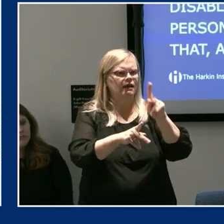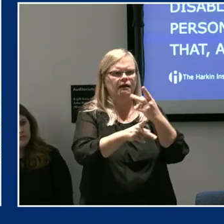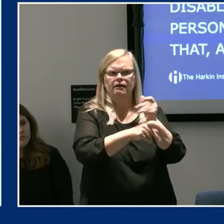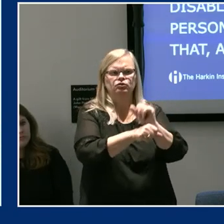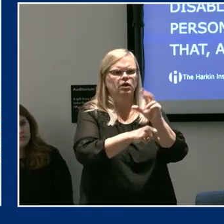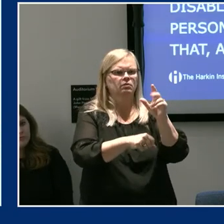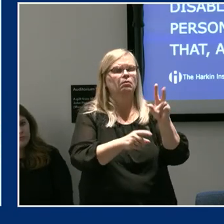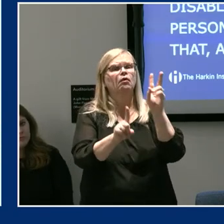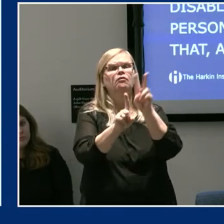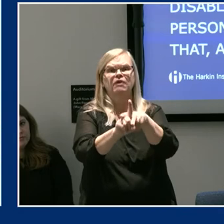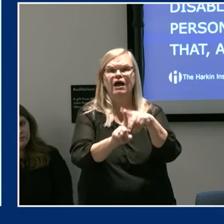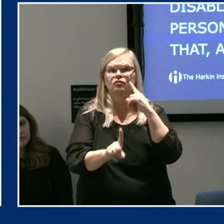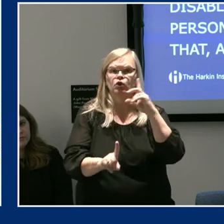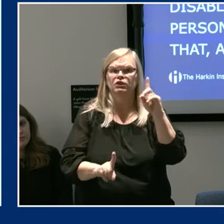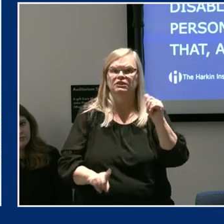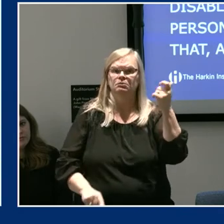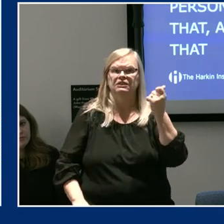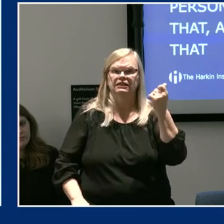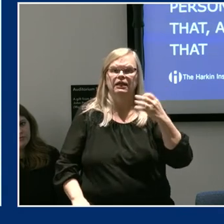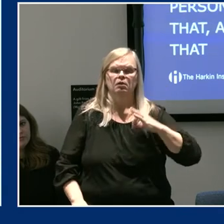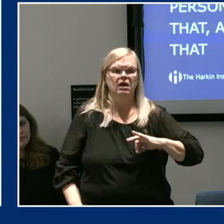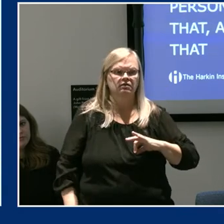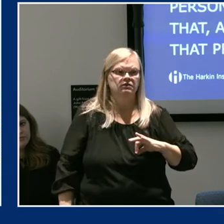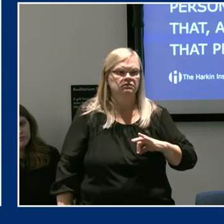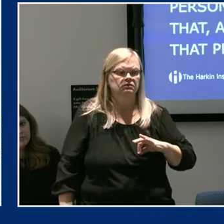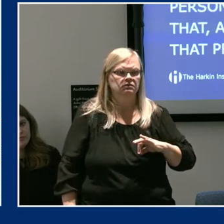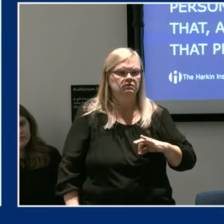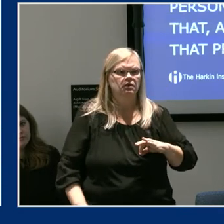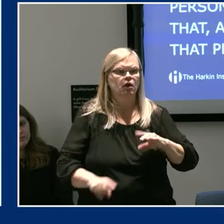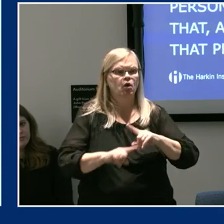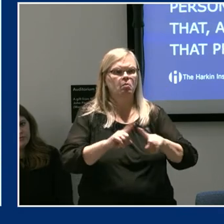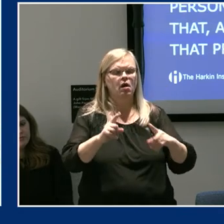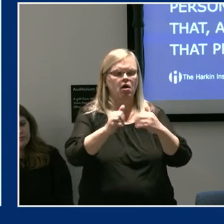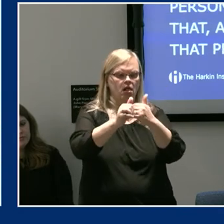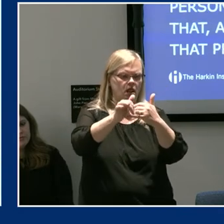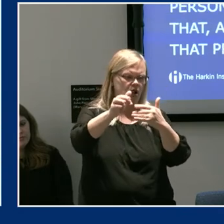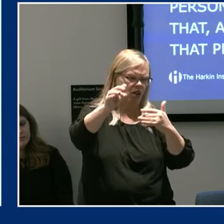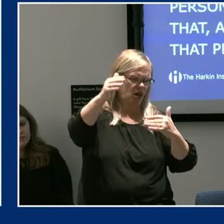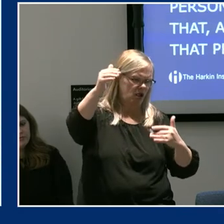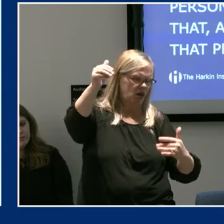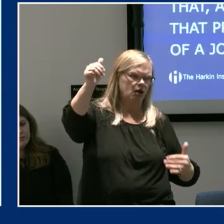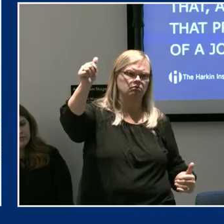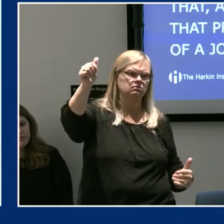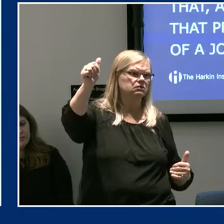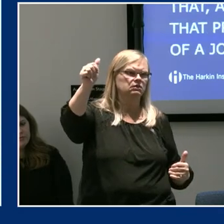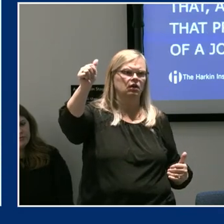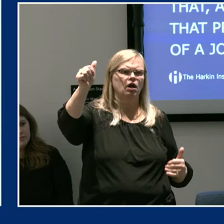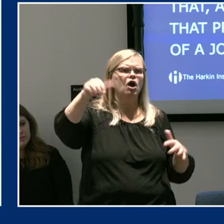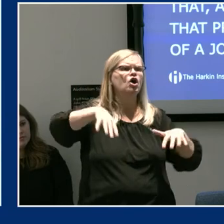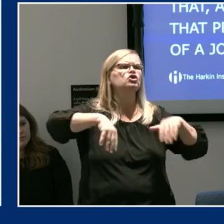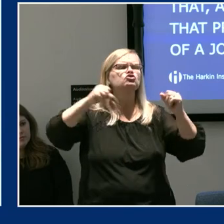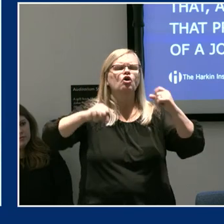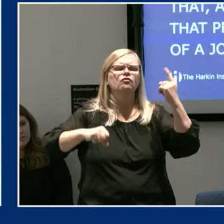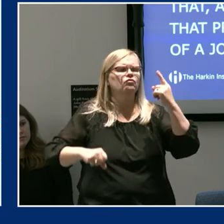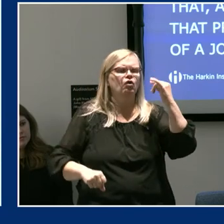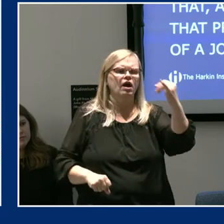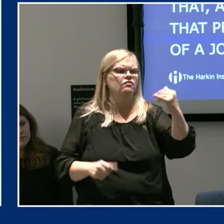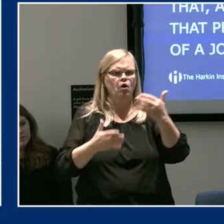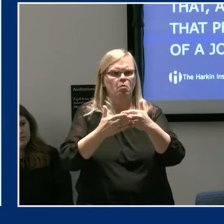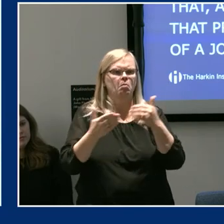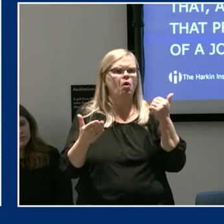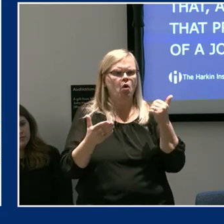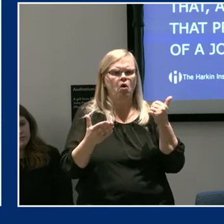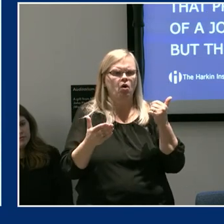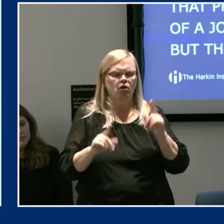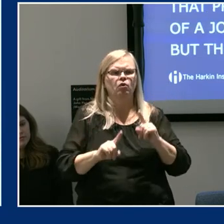disability benefits, but the backlog was so long that it would be years before there was a